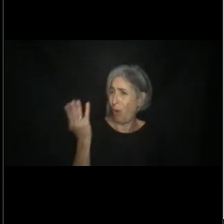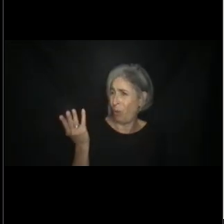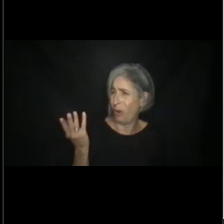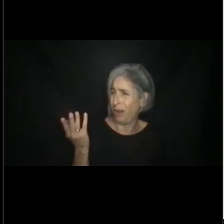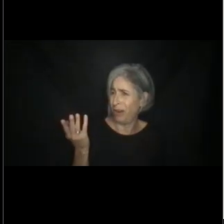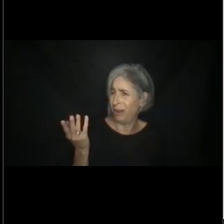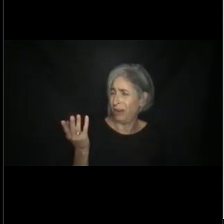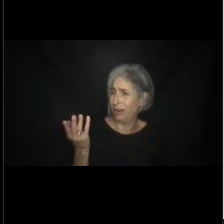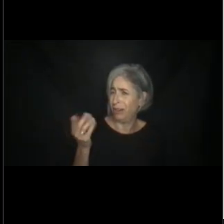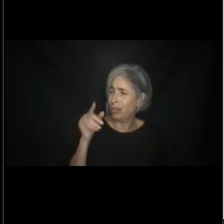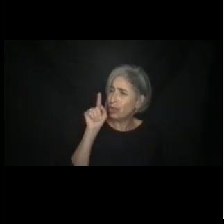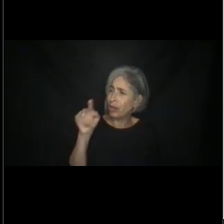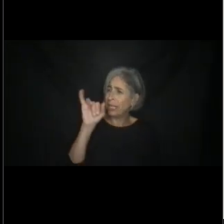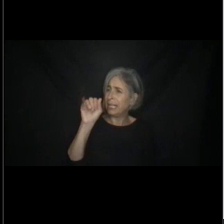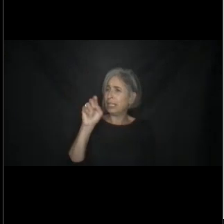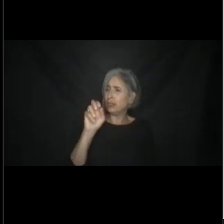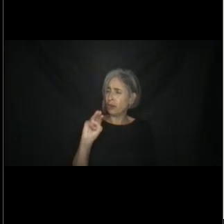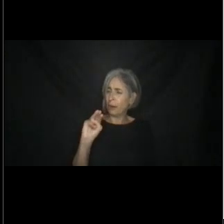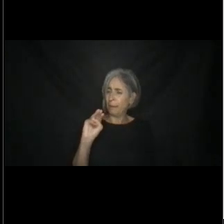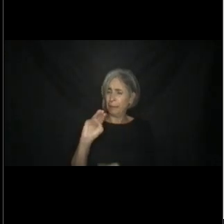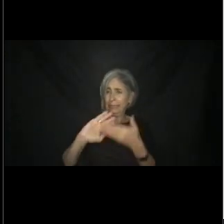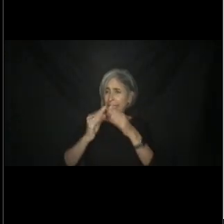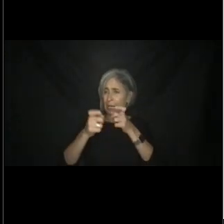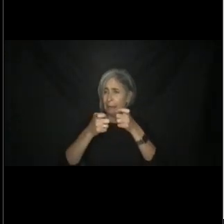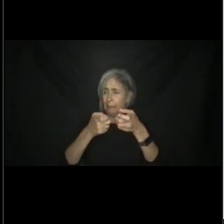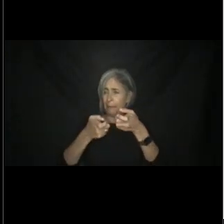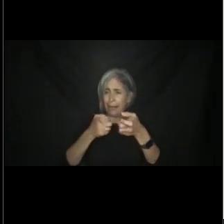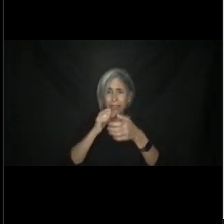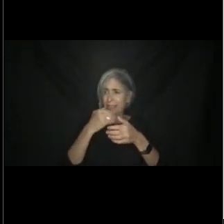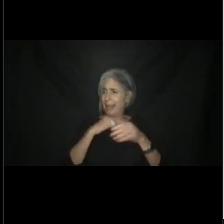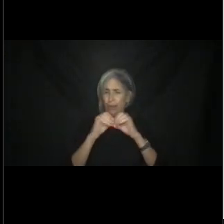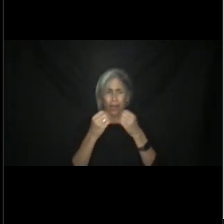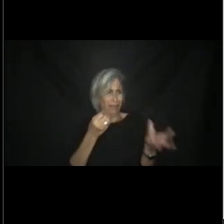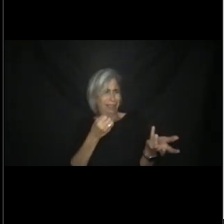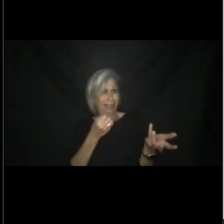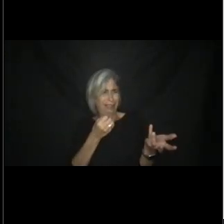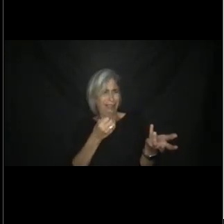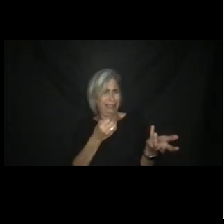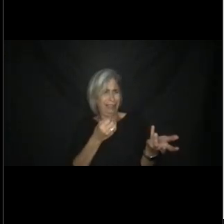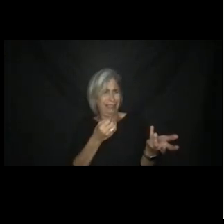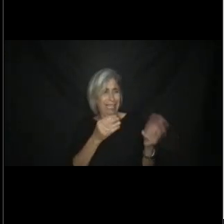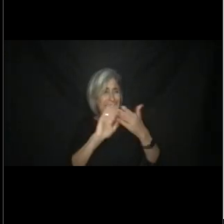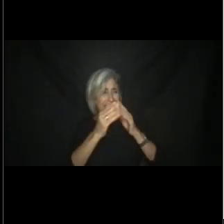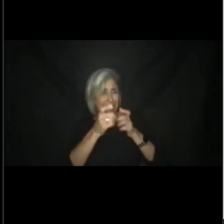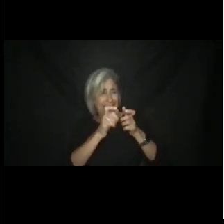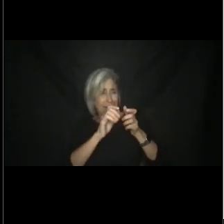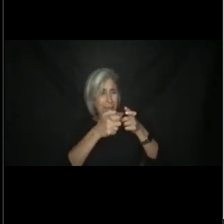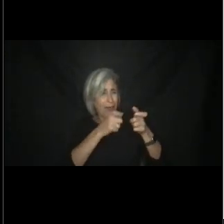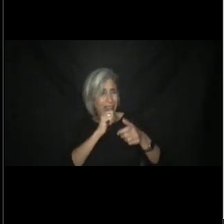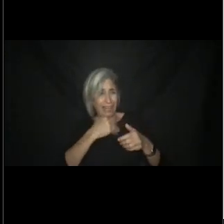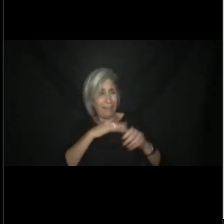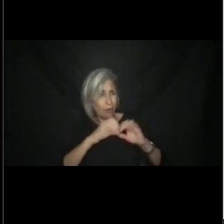Even your interim city manager's wondering why he doesn't have an office. Where do you ever see a city manager without an office?